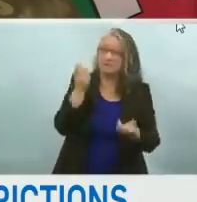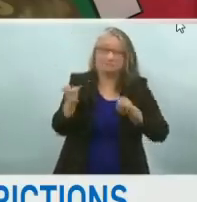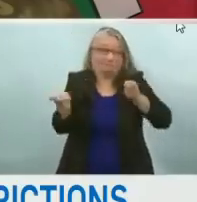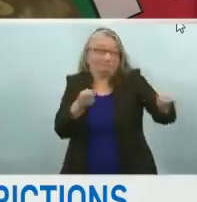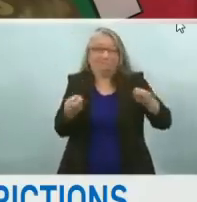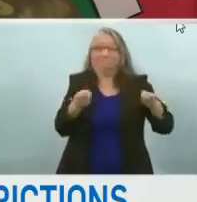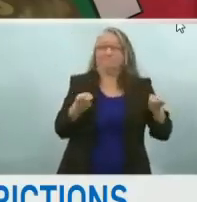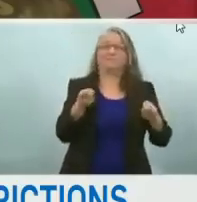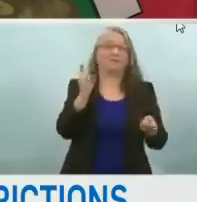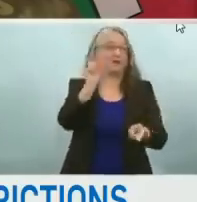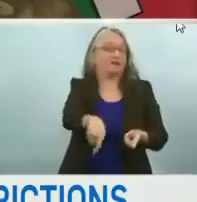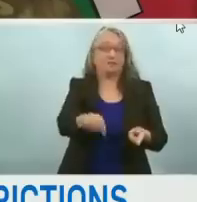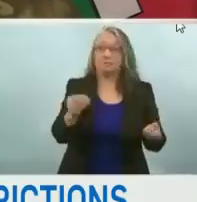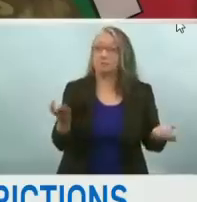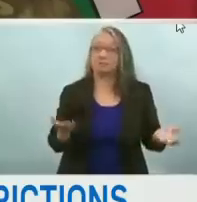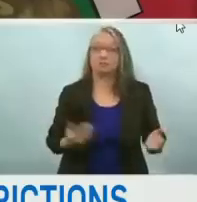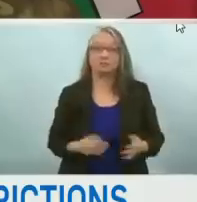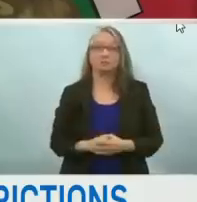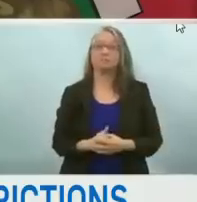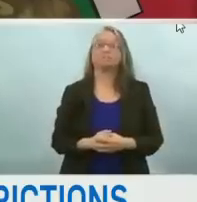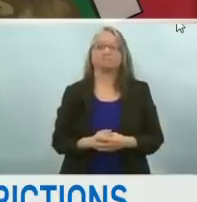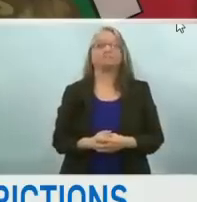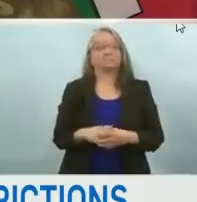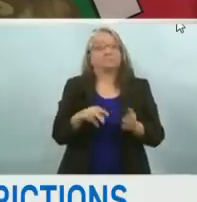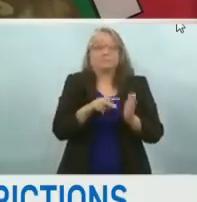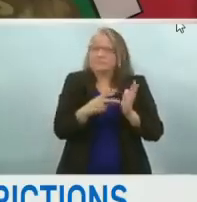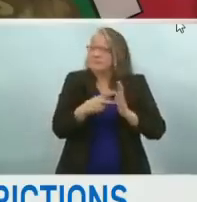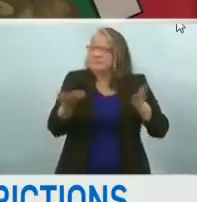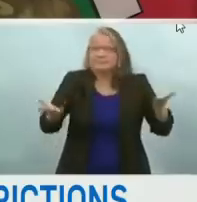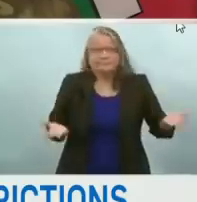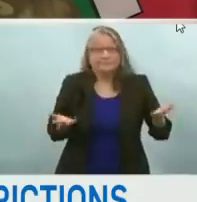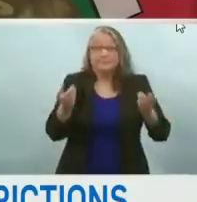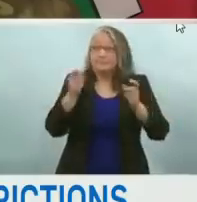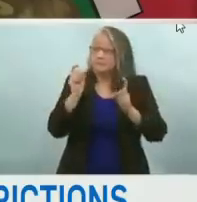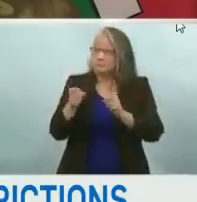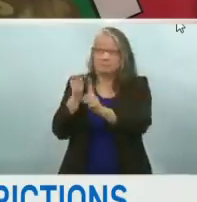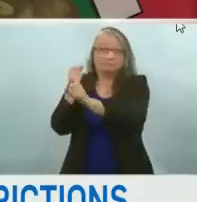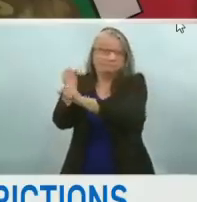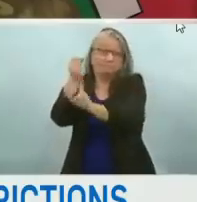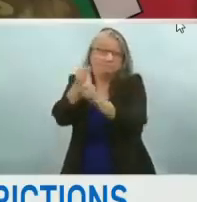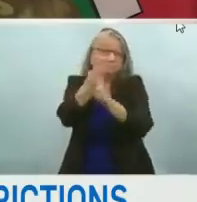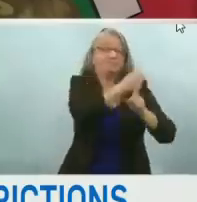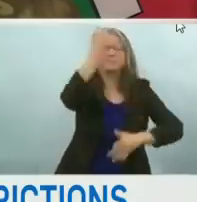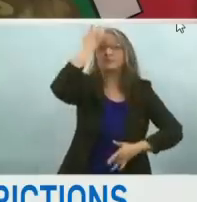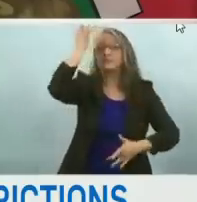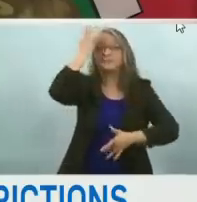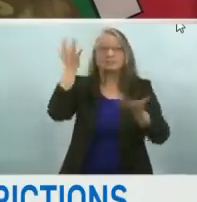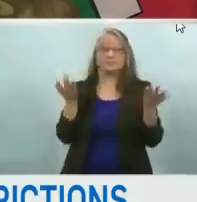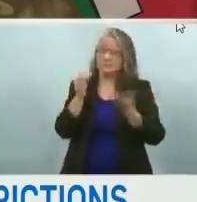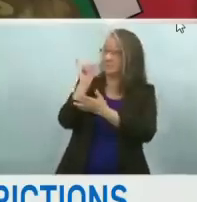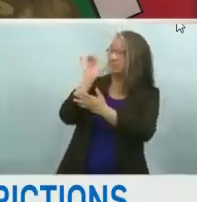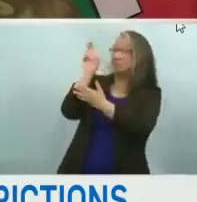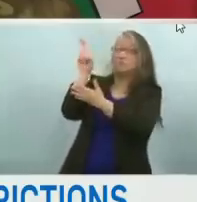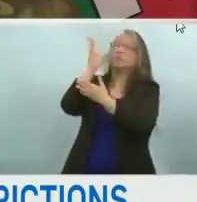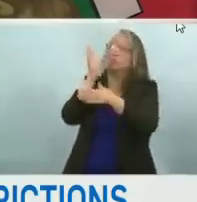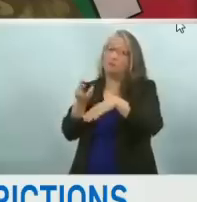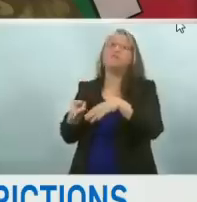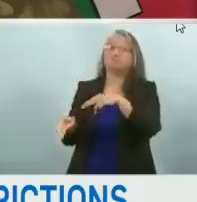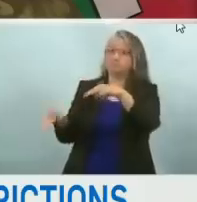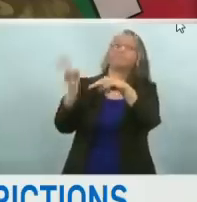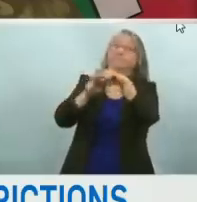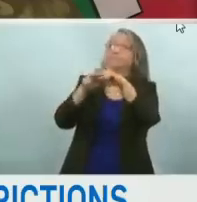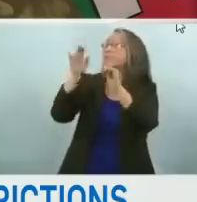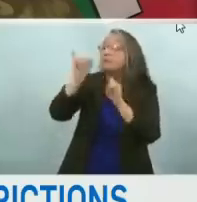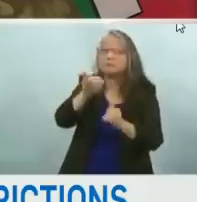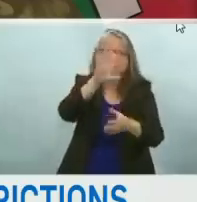interaction amongst others, the more Manitobans we're going to protect from COVID. So I want to thank all those Manitobans who are following the public